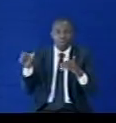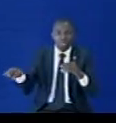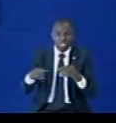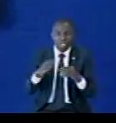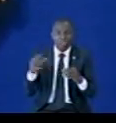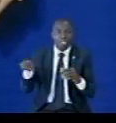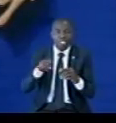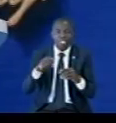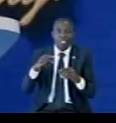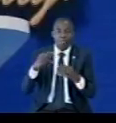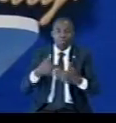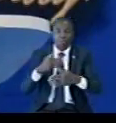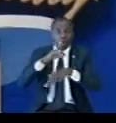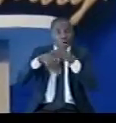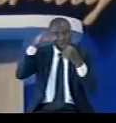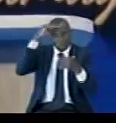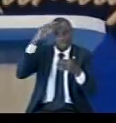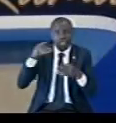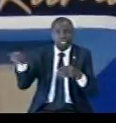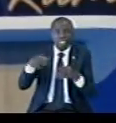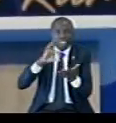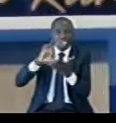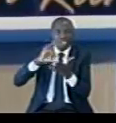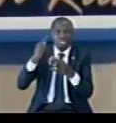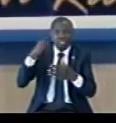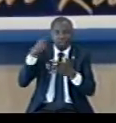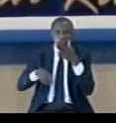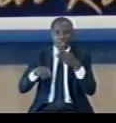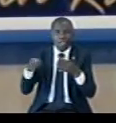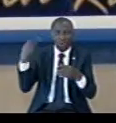the price of them and found it